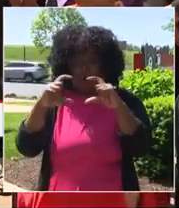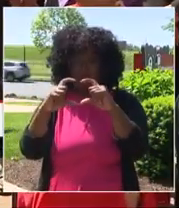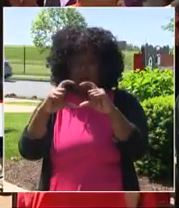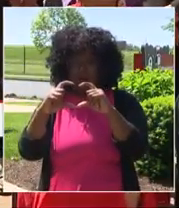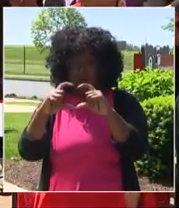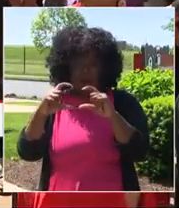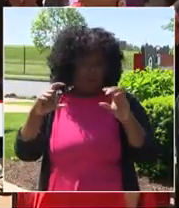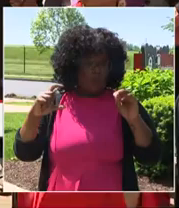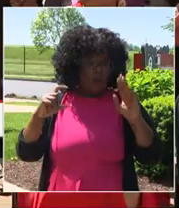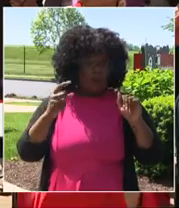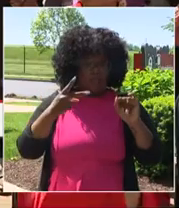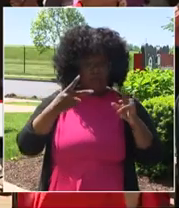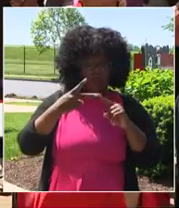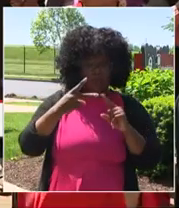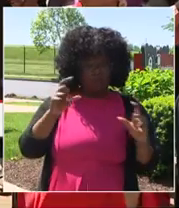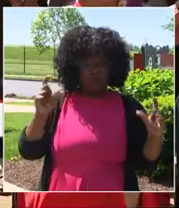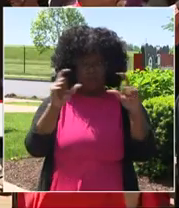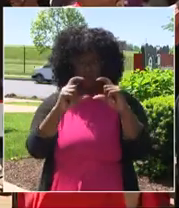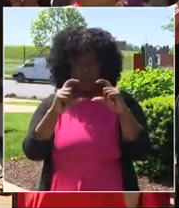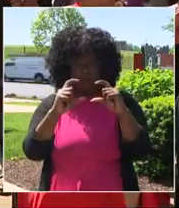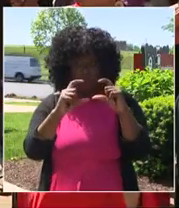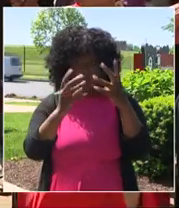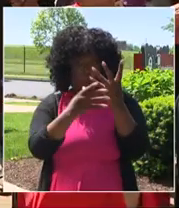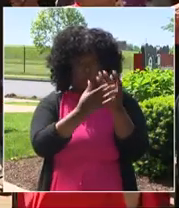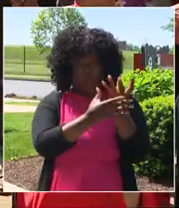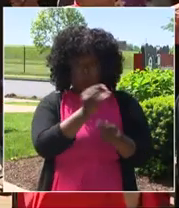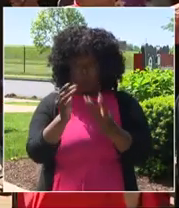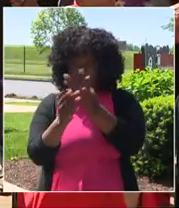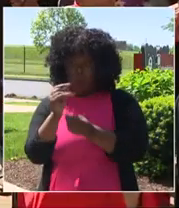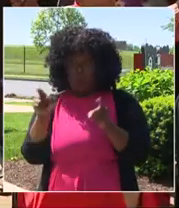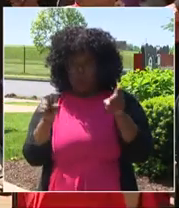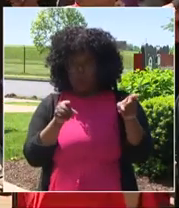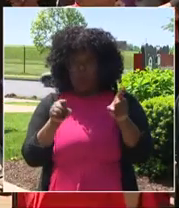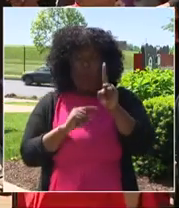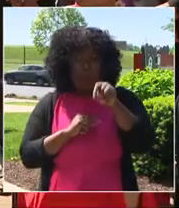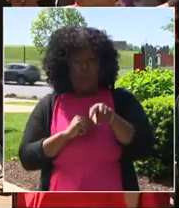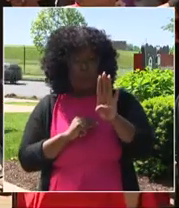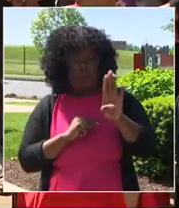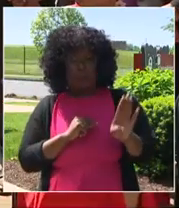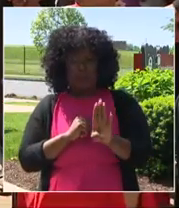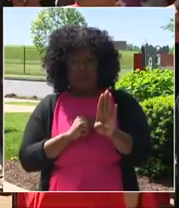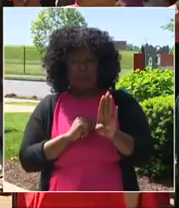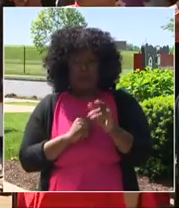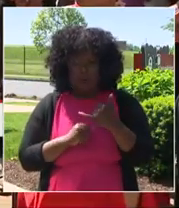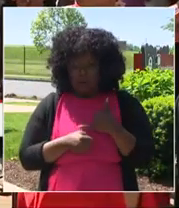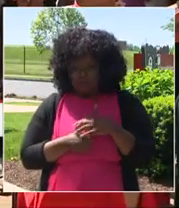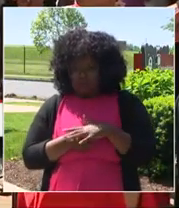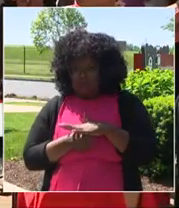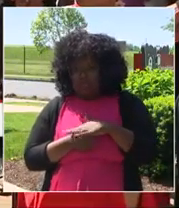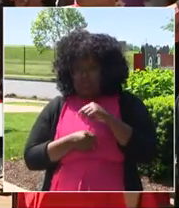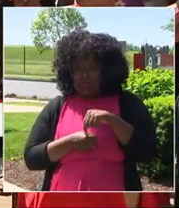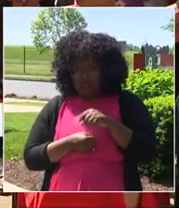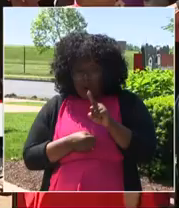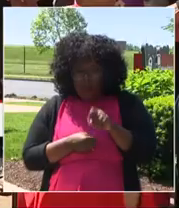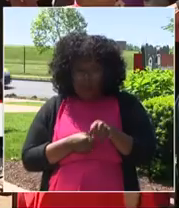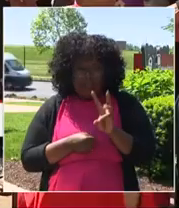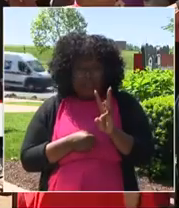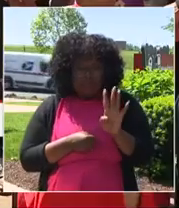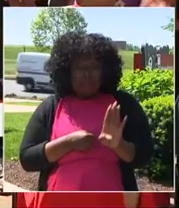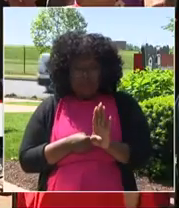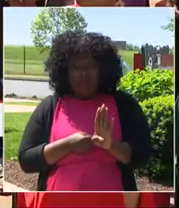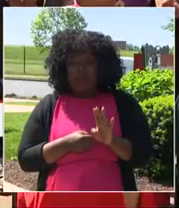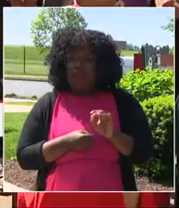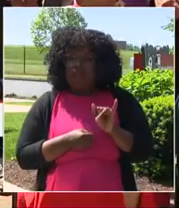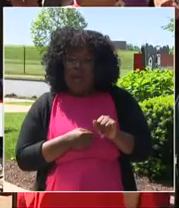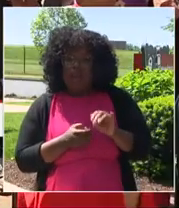match, that's $1.1 billion. Our local match is $1.6 billion. We can only have a program of $3.2 billion at that level. That